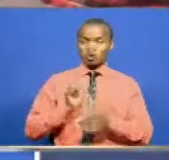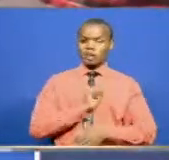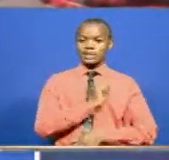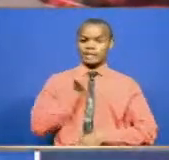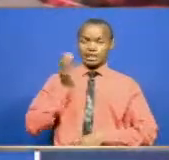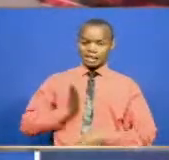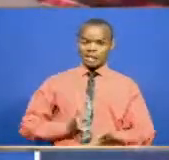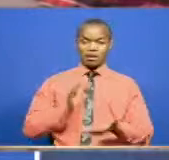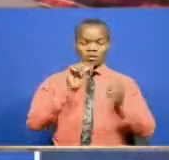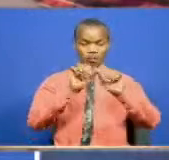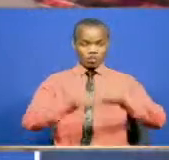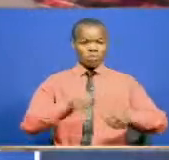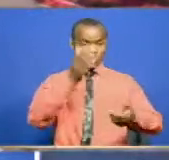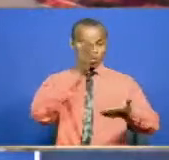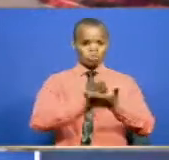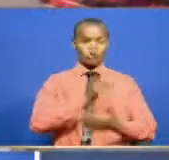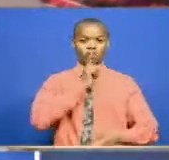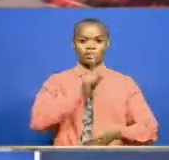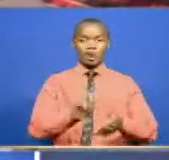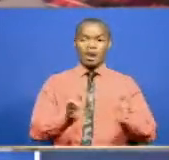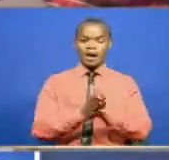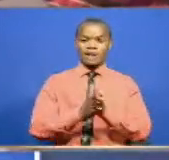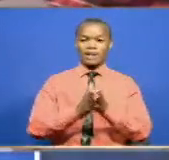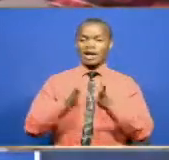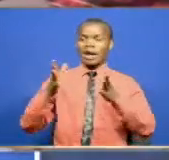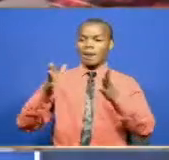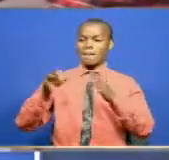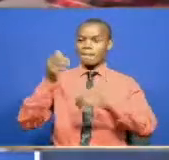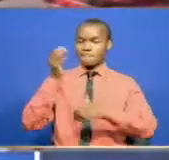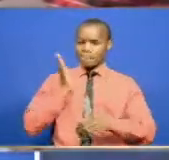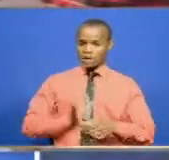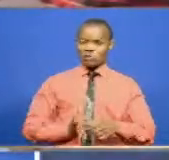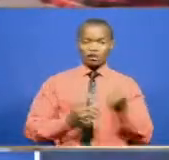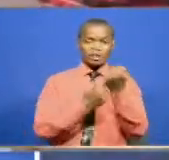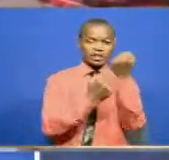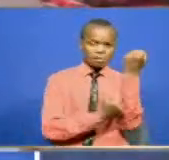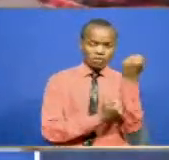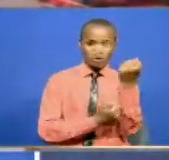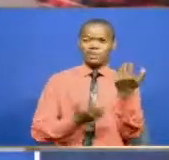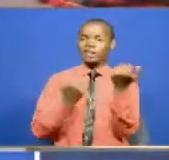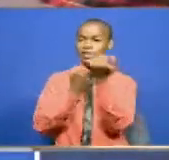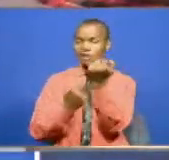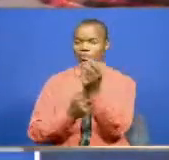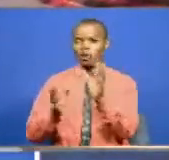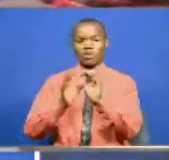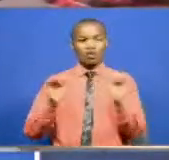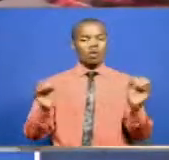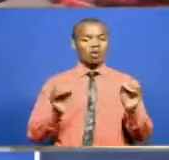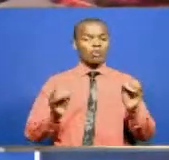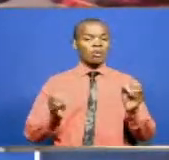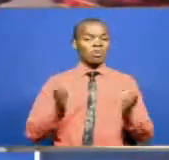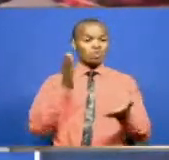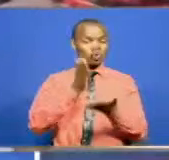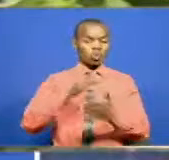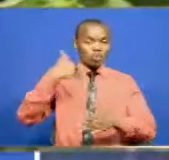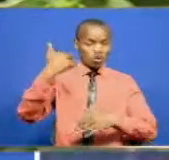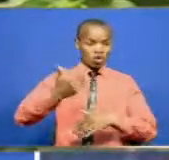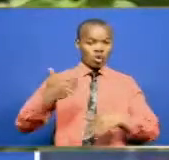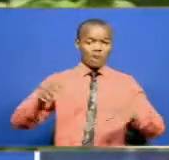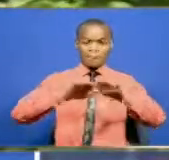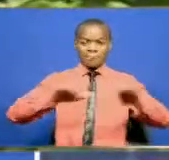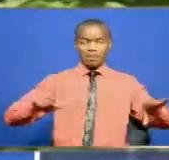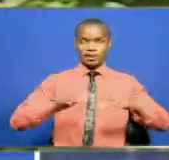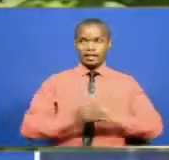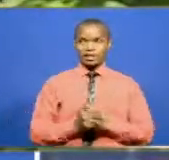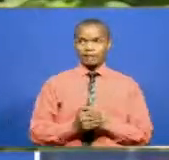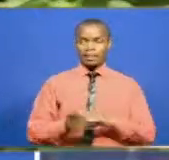and it not matter whom he's pleasing or who is not pleasing. He didn't care whether you liked what the stand he took or not. And while he